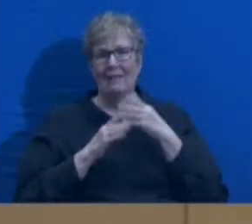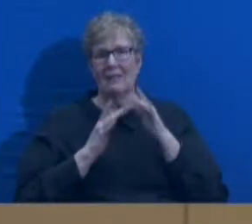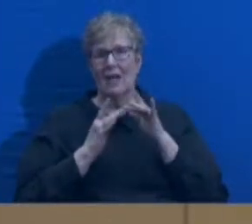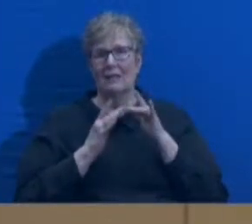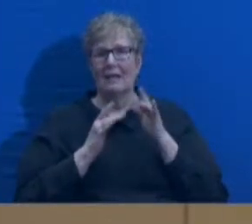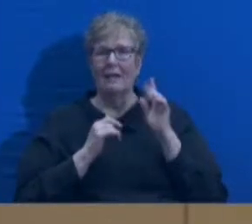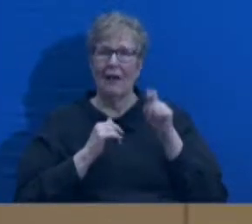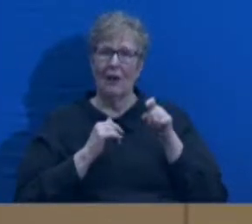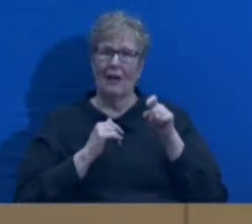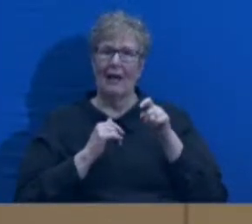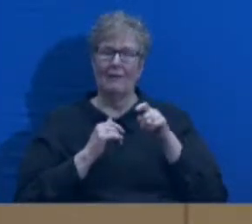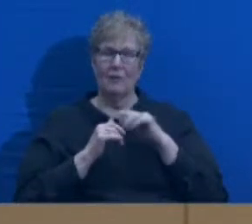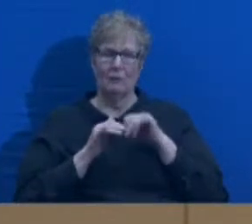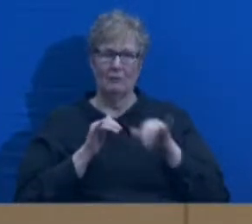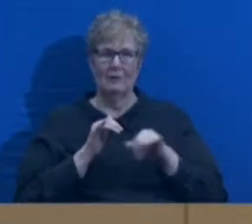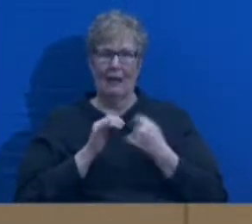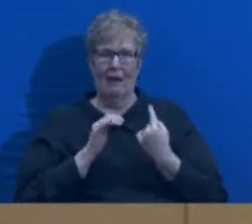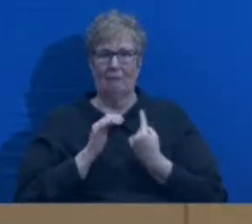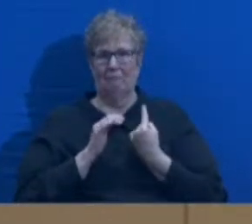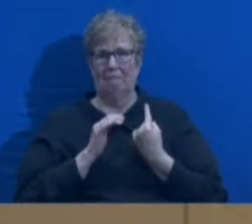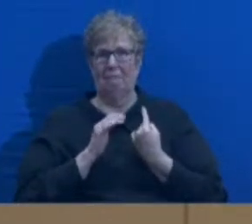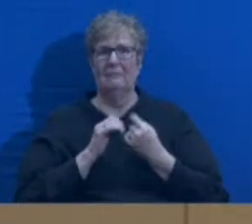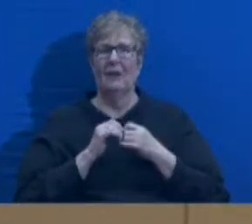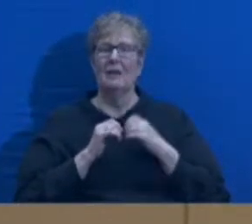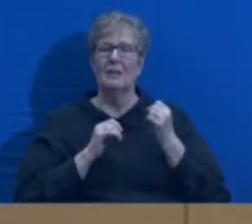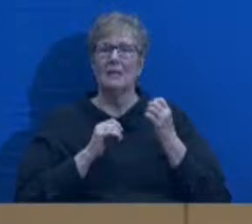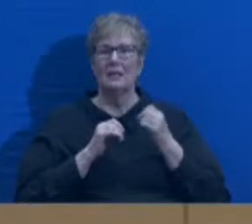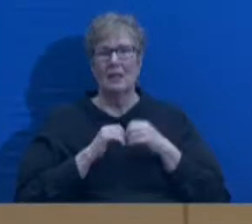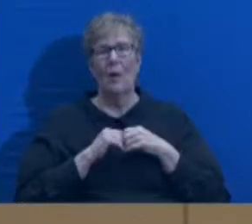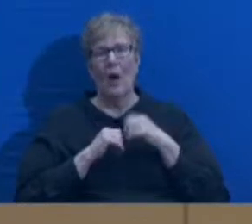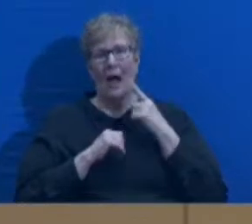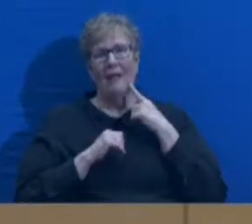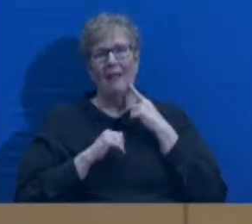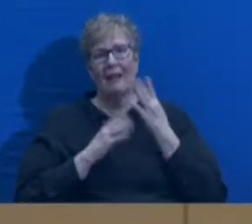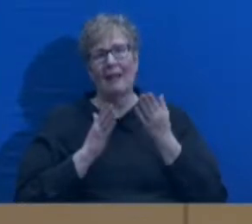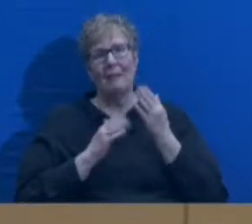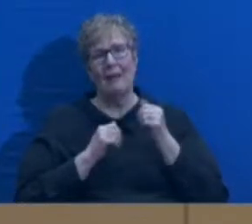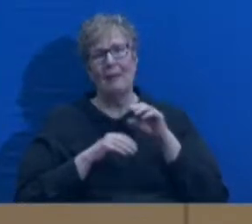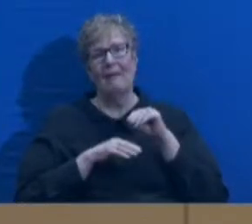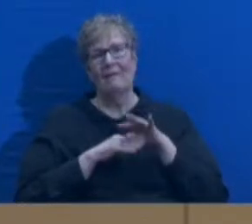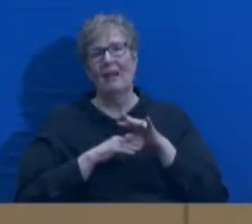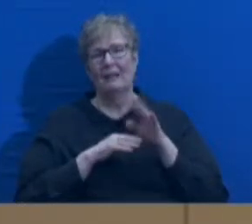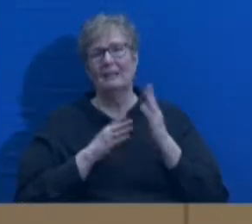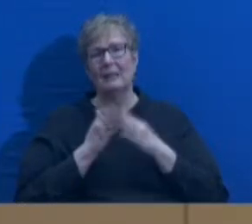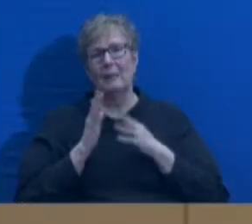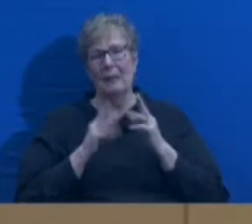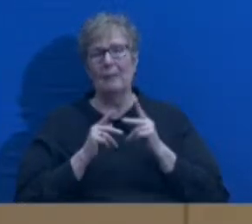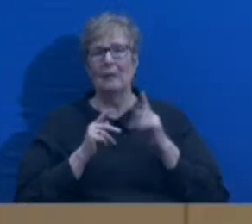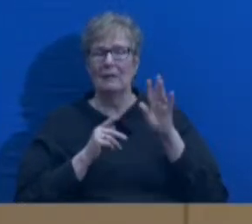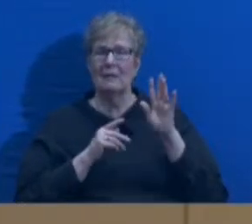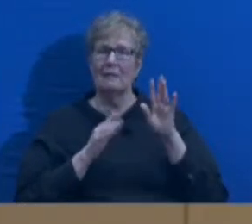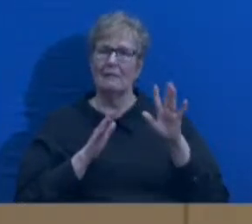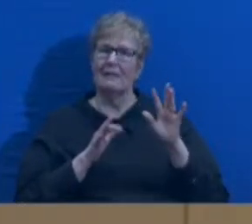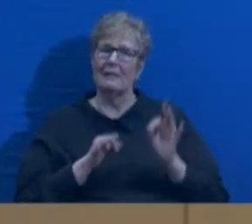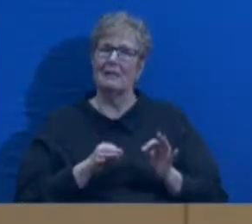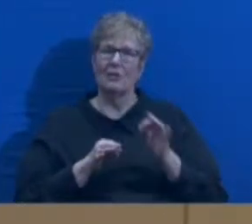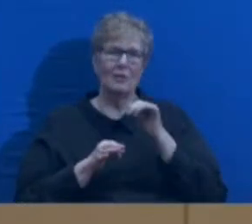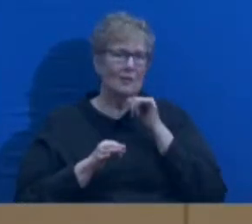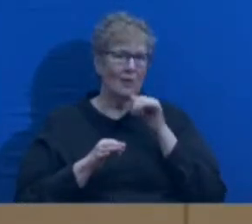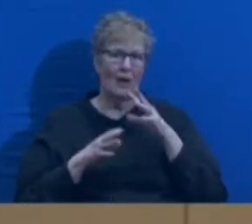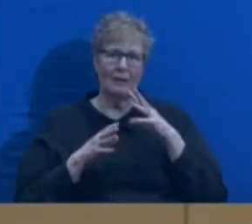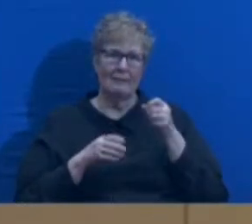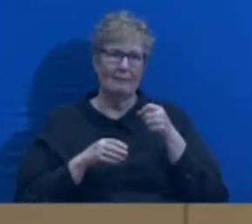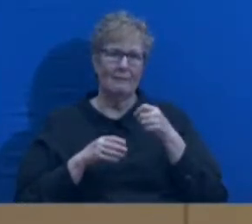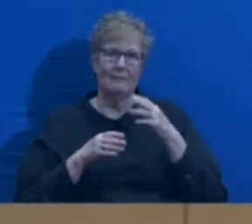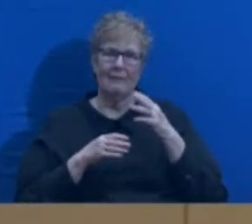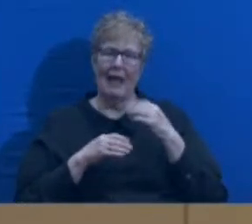they're going to have to quarantine. And so I do think that may be affecting some people's decisions not to be